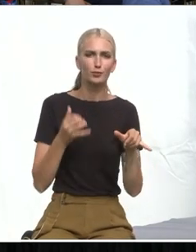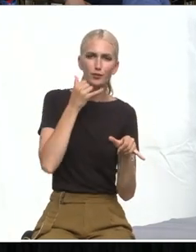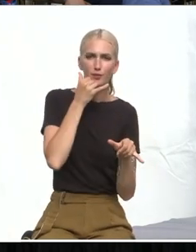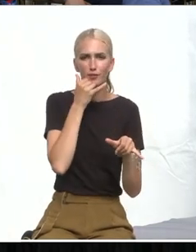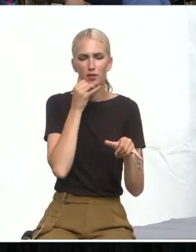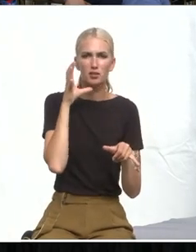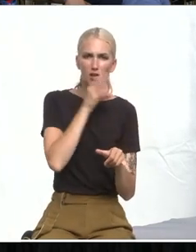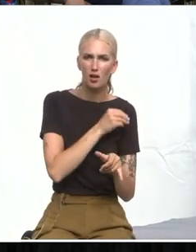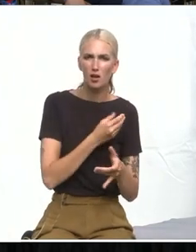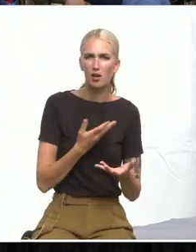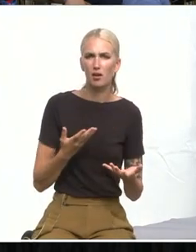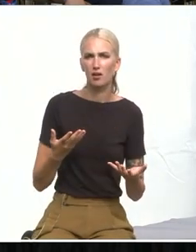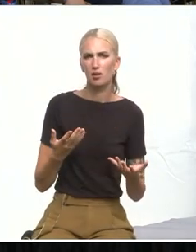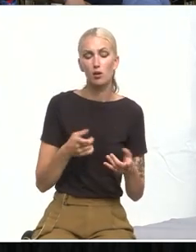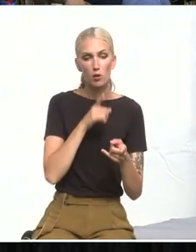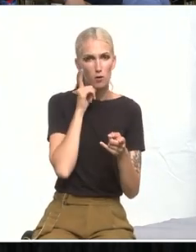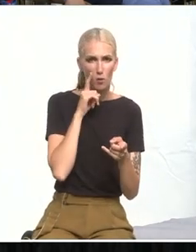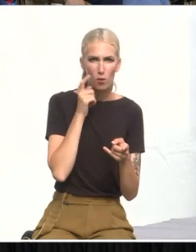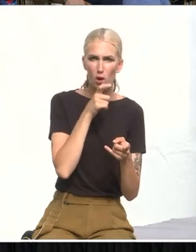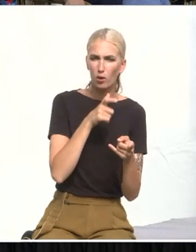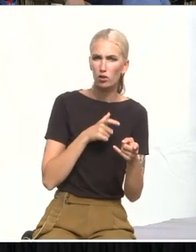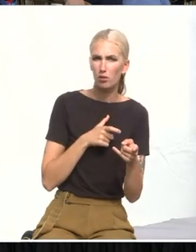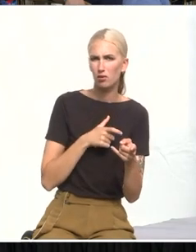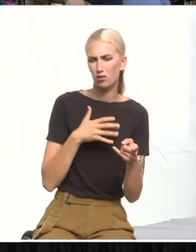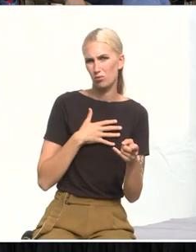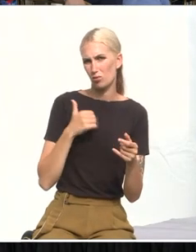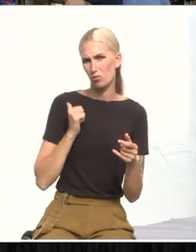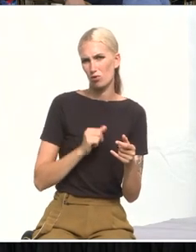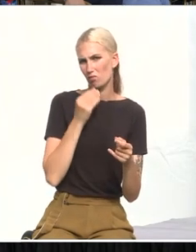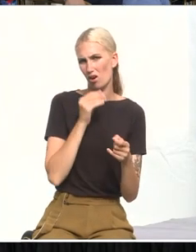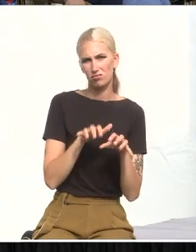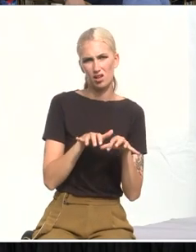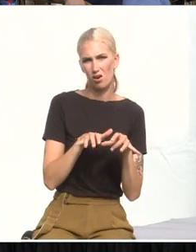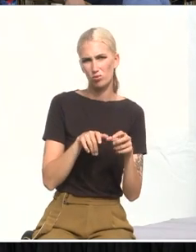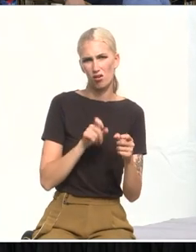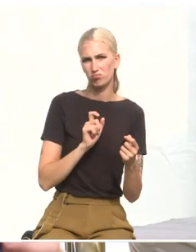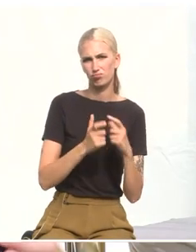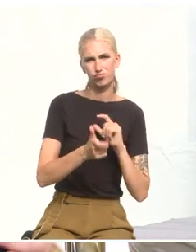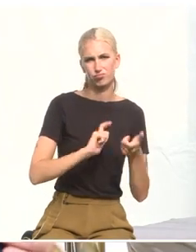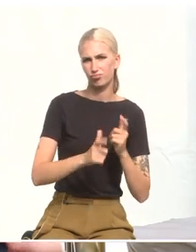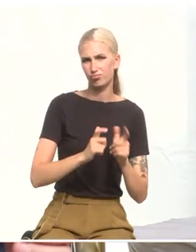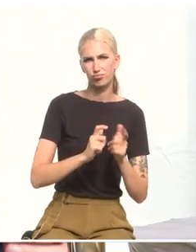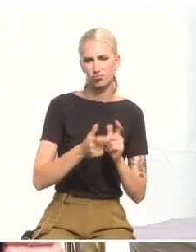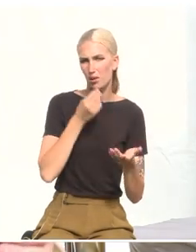that I'm most comfortable just writing to you. Let's have a chat.